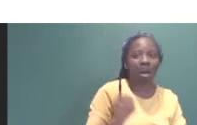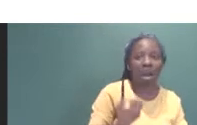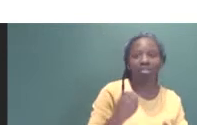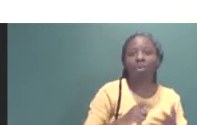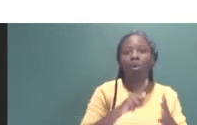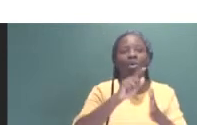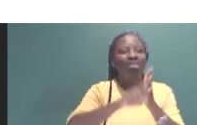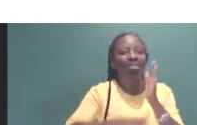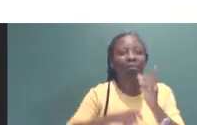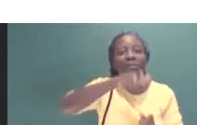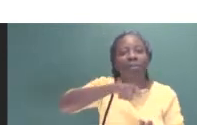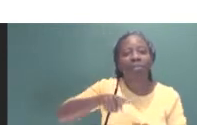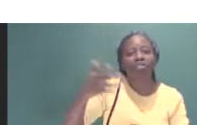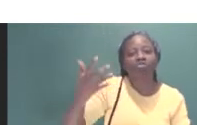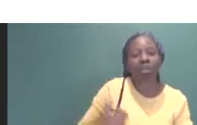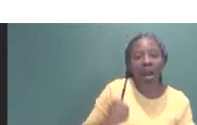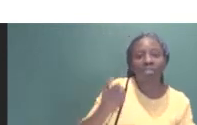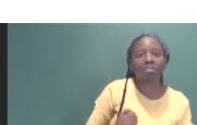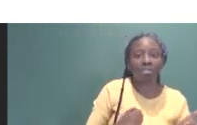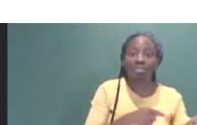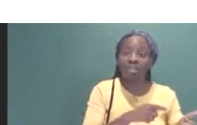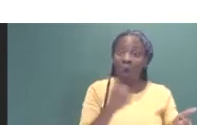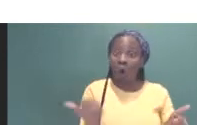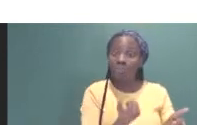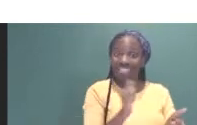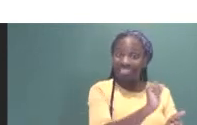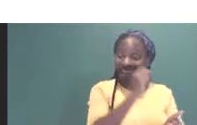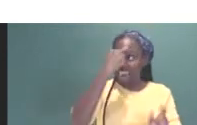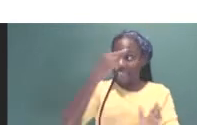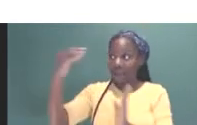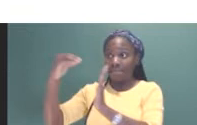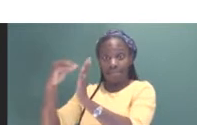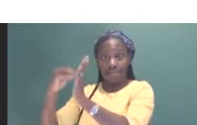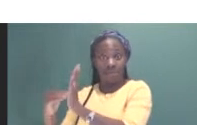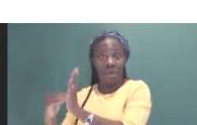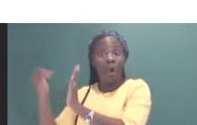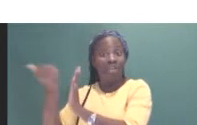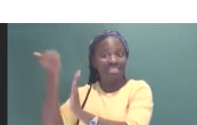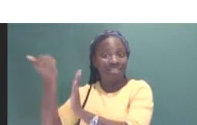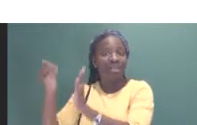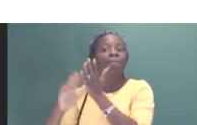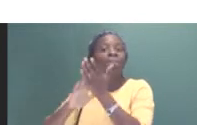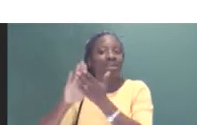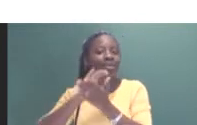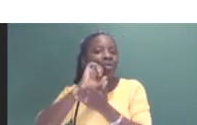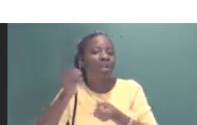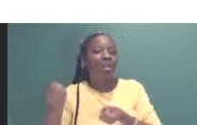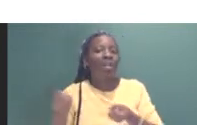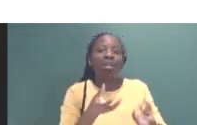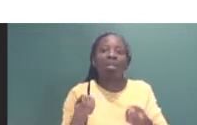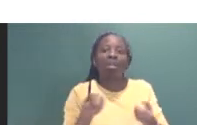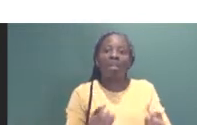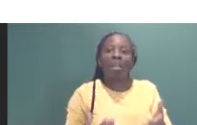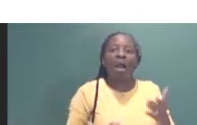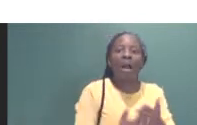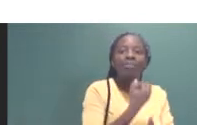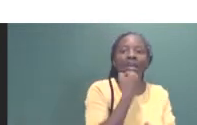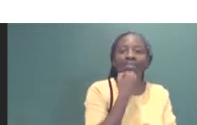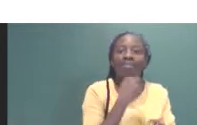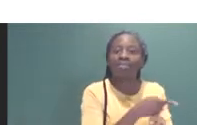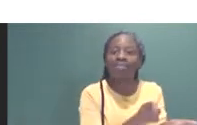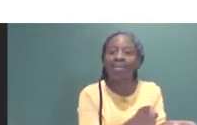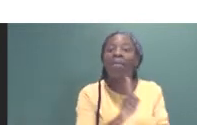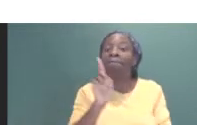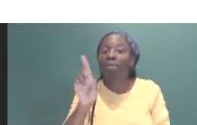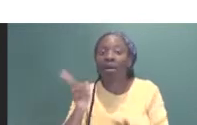grant, they would get some updates, but those who were completely off or outside of the